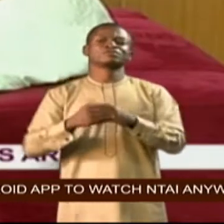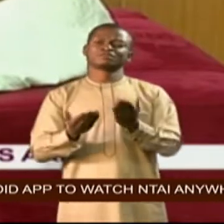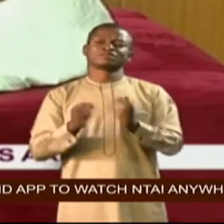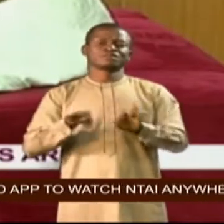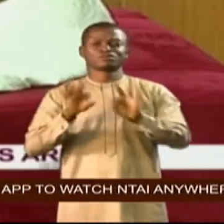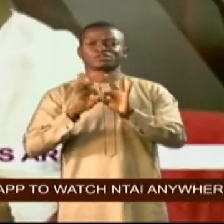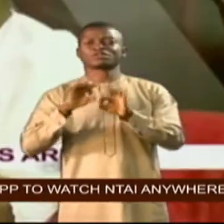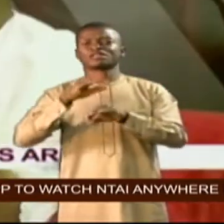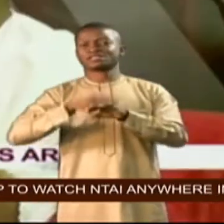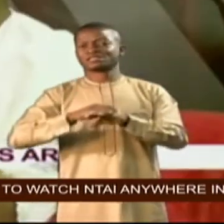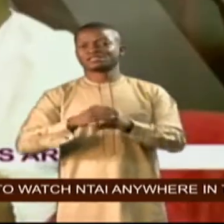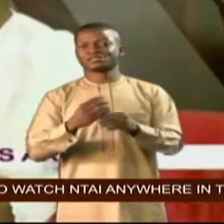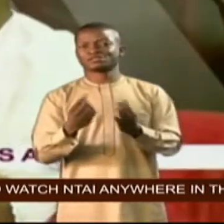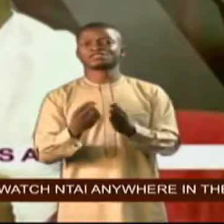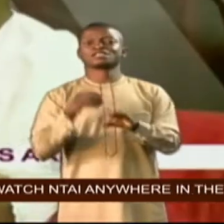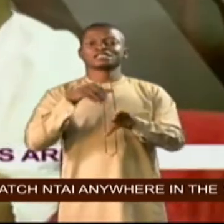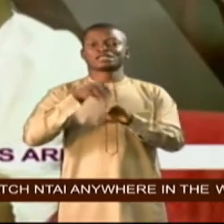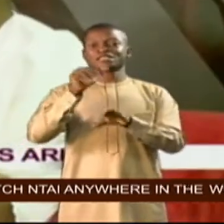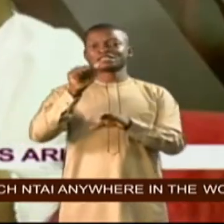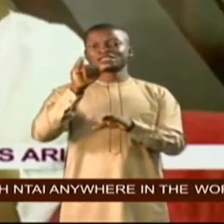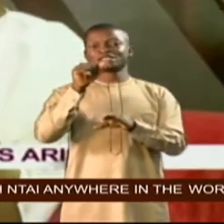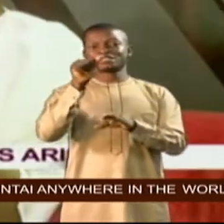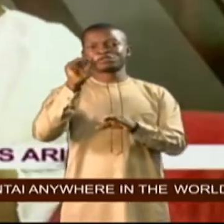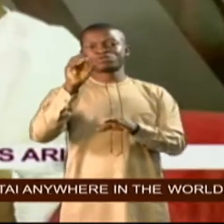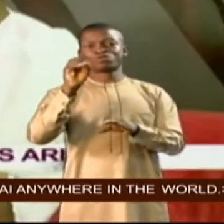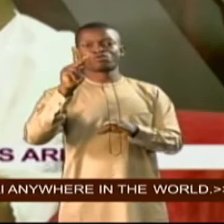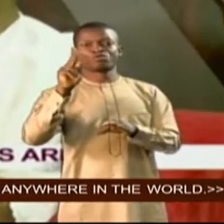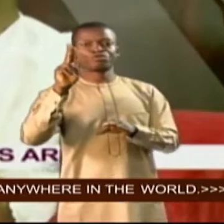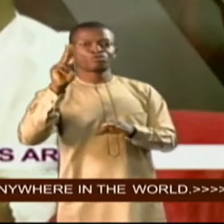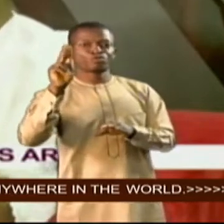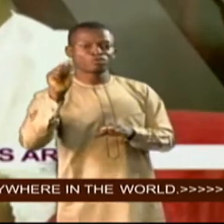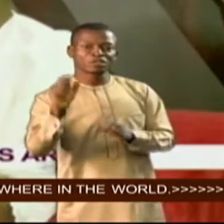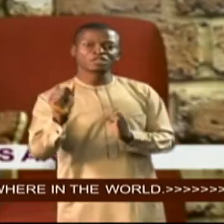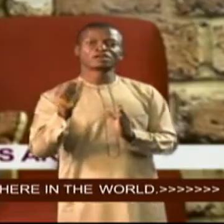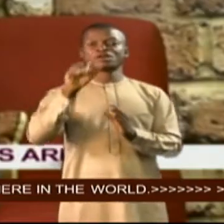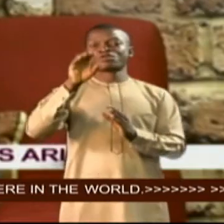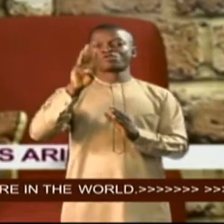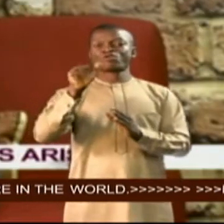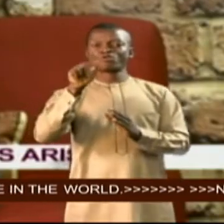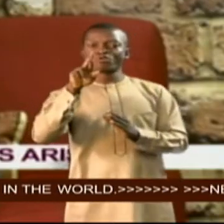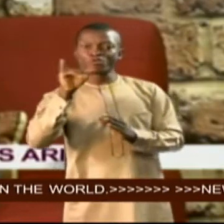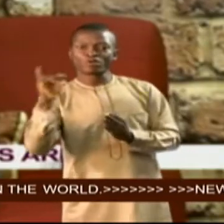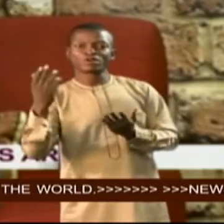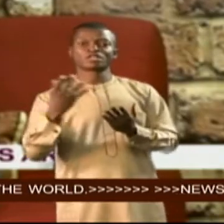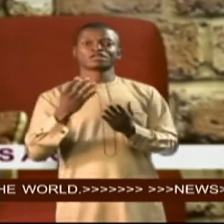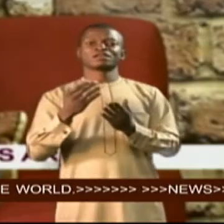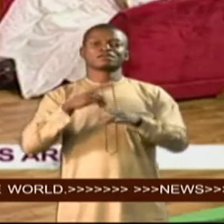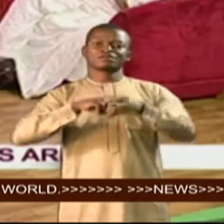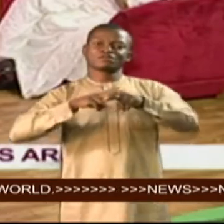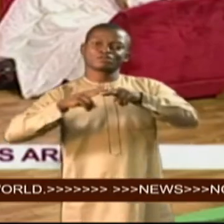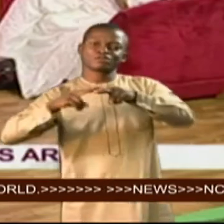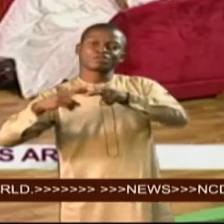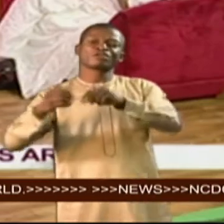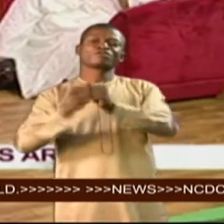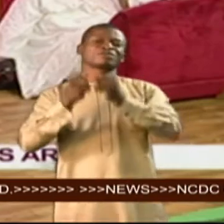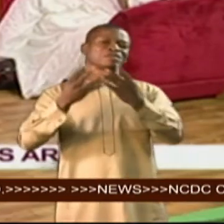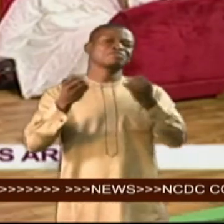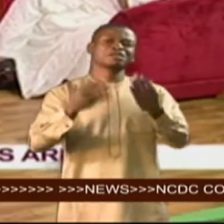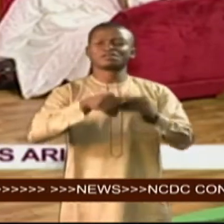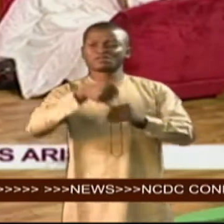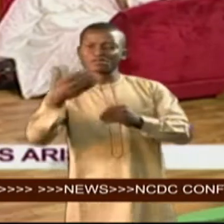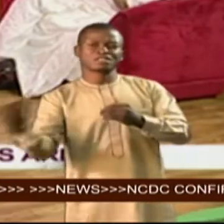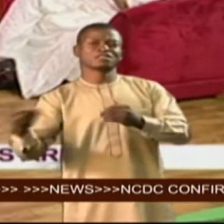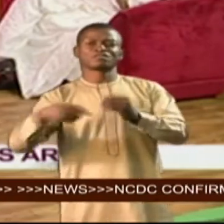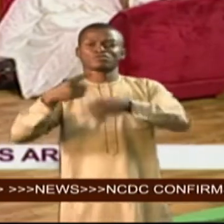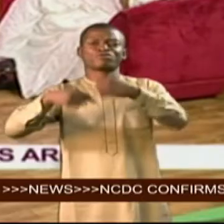inaugurated Itakpe-Ajaokuta, Warri Railway and other ongoing infrastructural projects across the country.